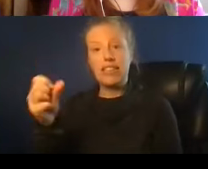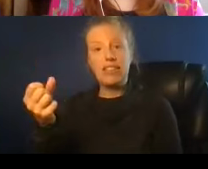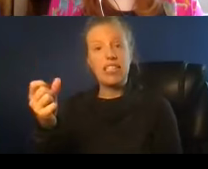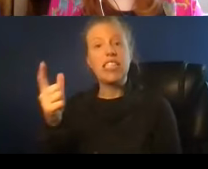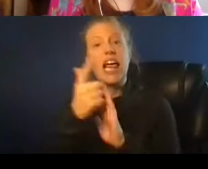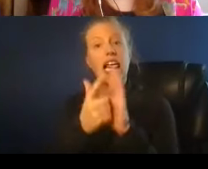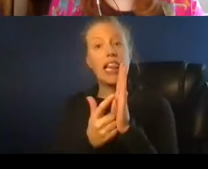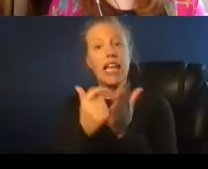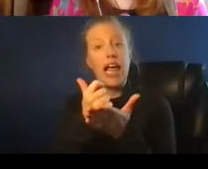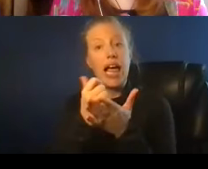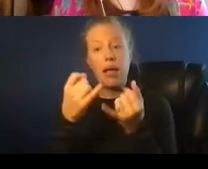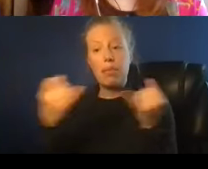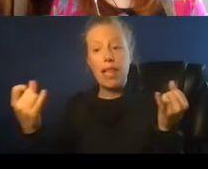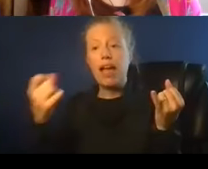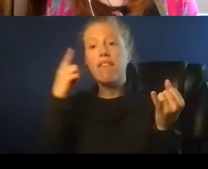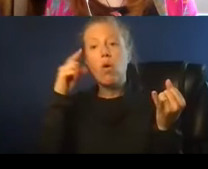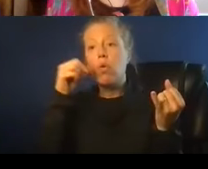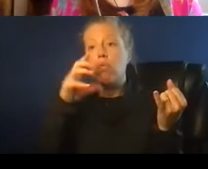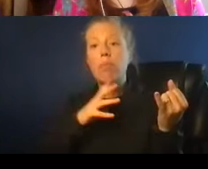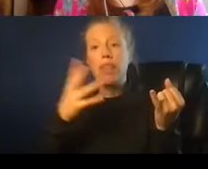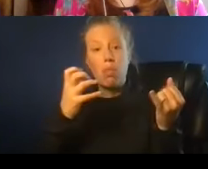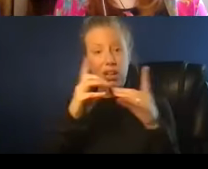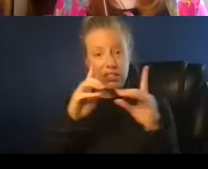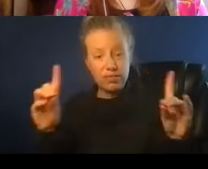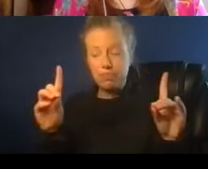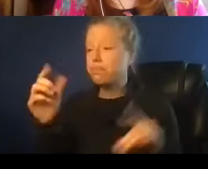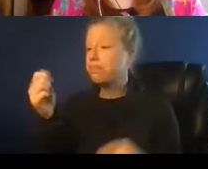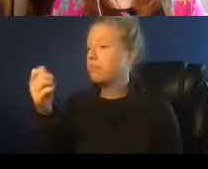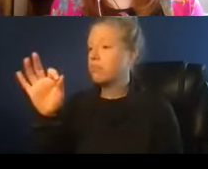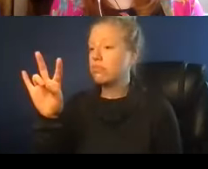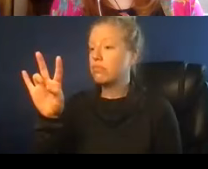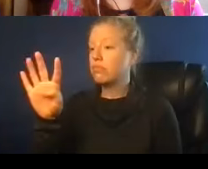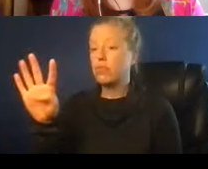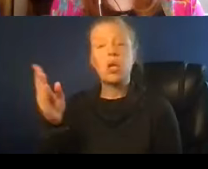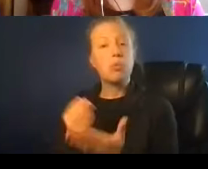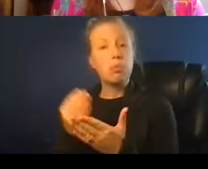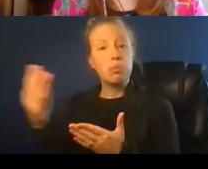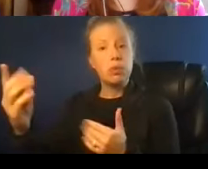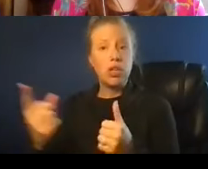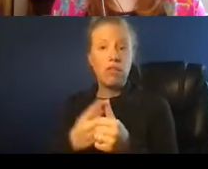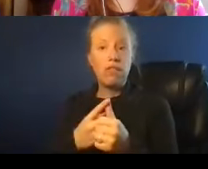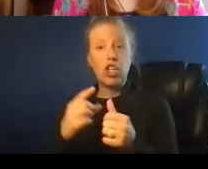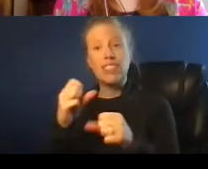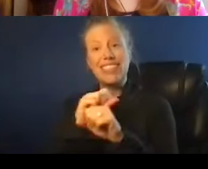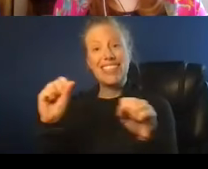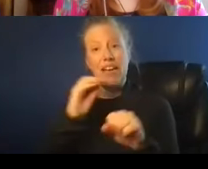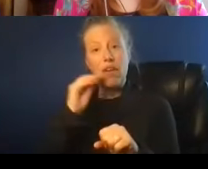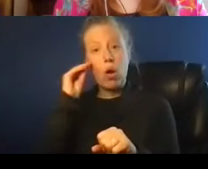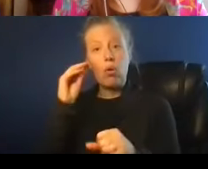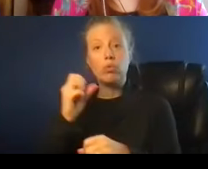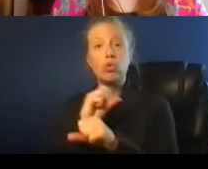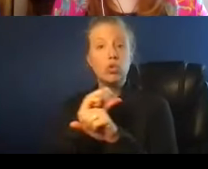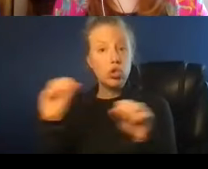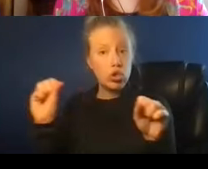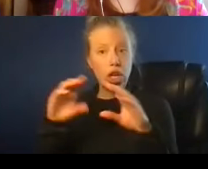for women seeking divorce. And by 1974, we had purchased our very first safe home to shelter abused women and